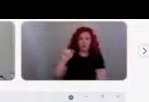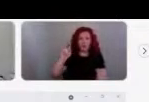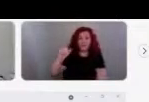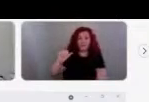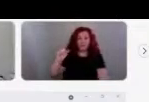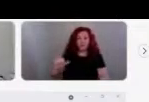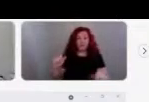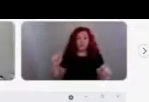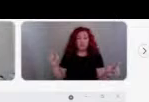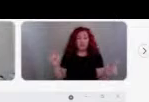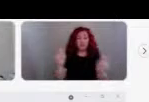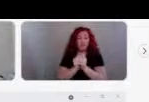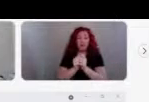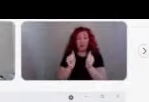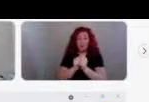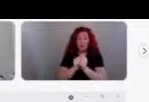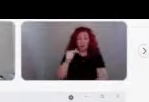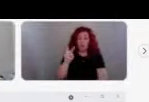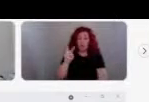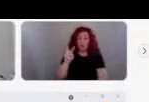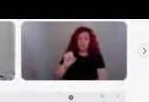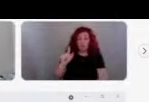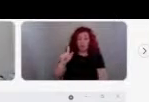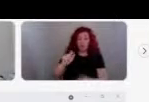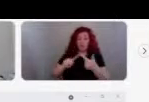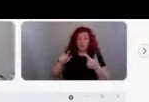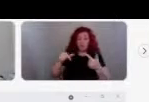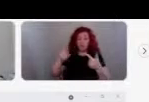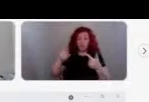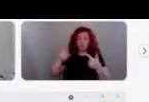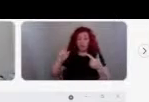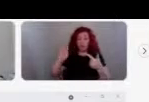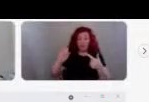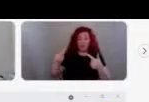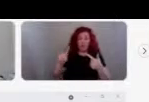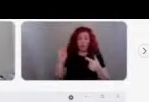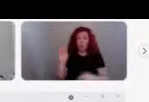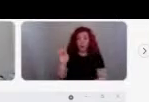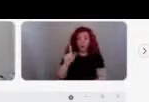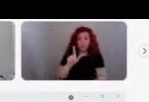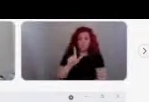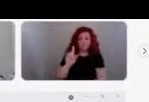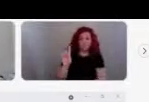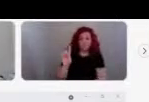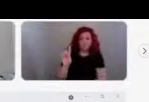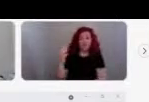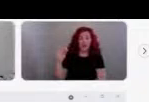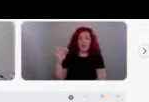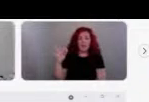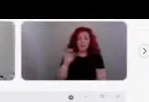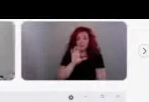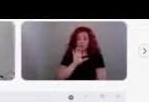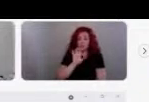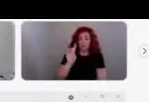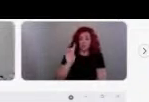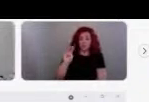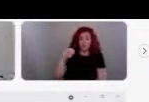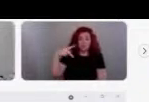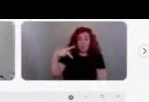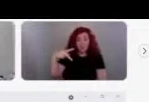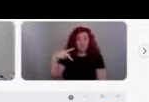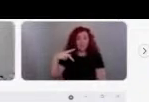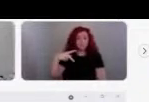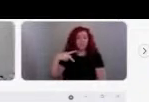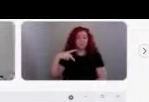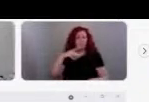and quail creek and placed entirely in legislative district 19. in the congressional map the commission has confusingly